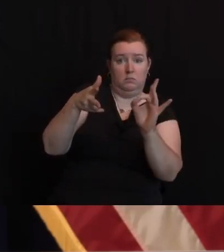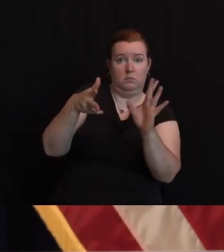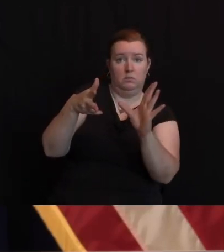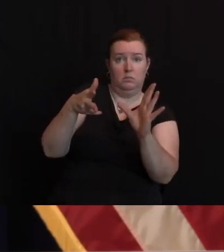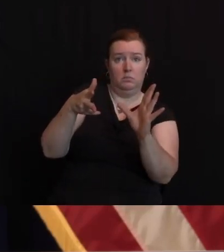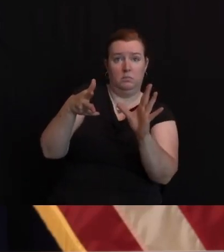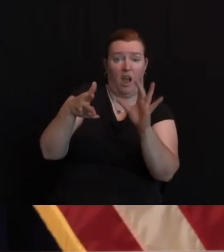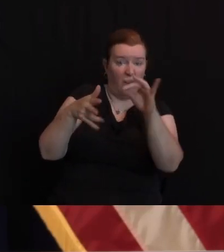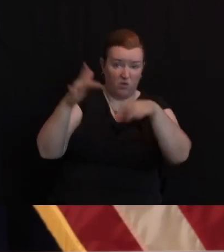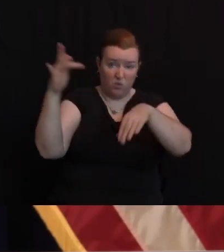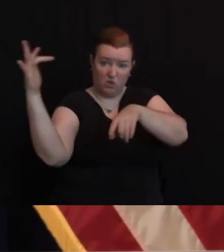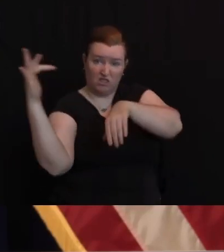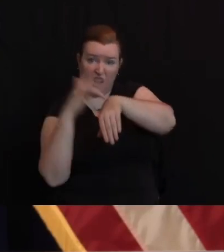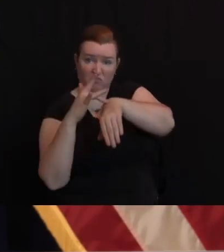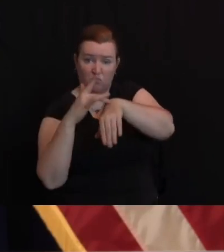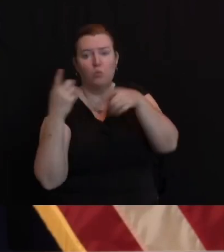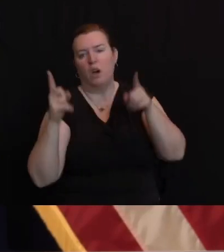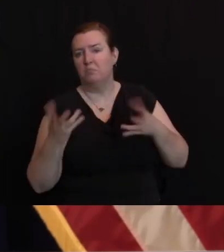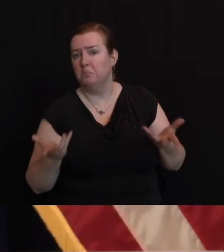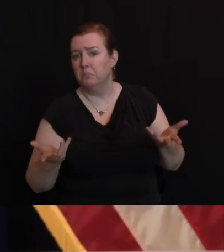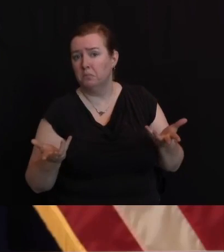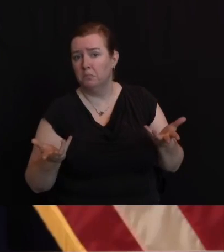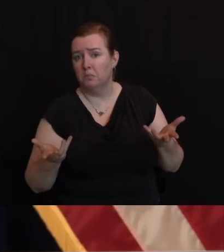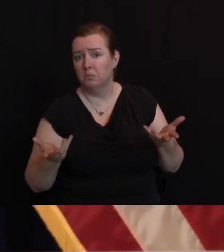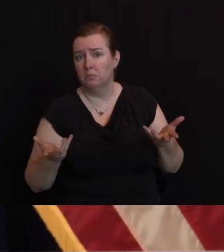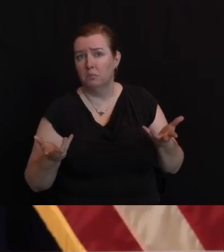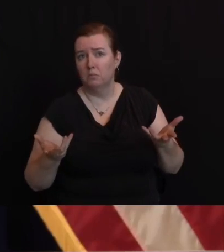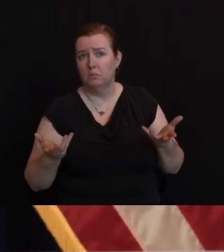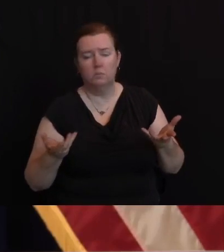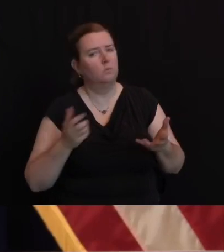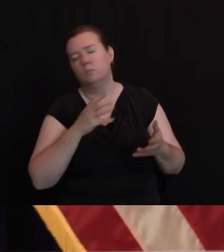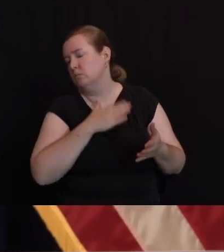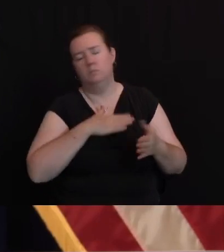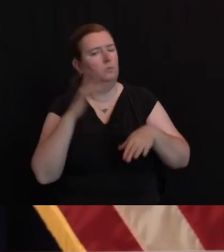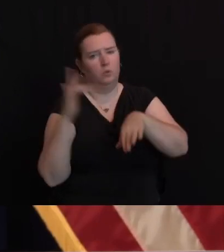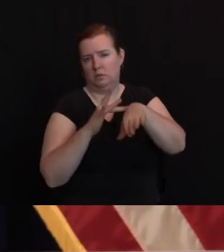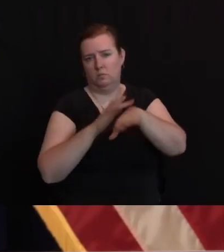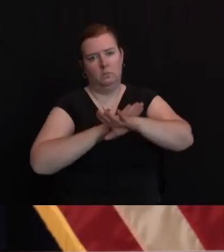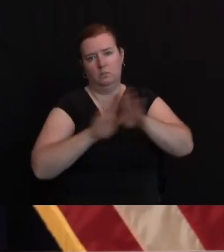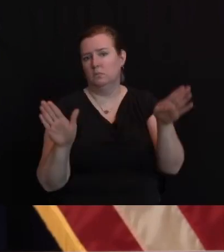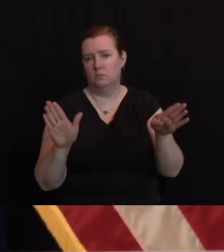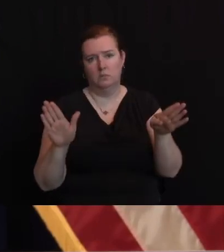That's something you don't want to fool around with, please. Our